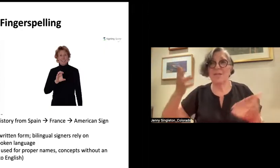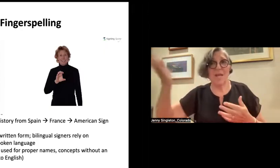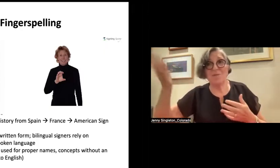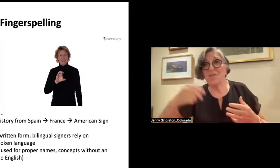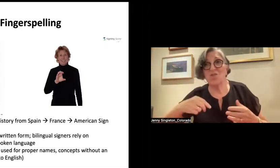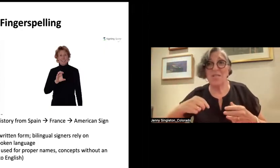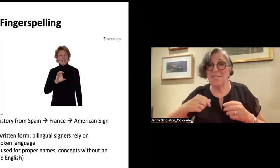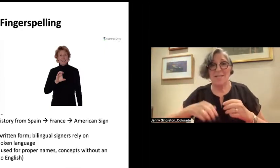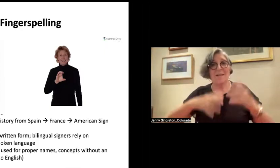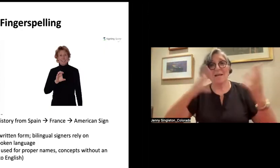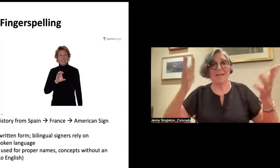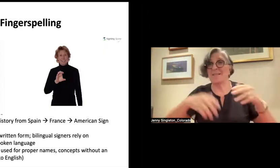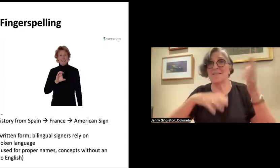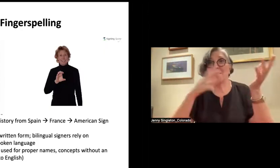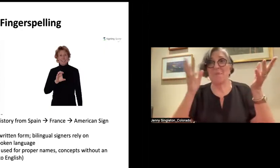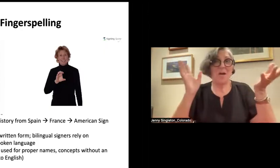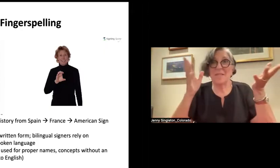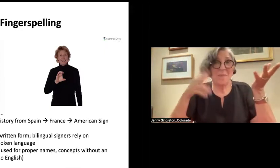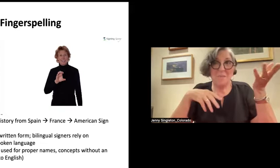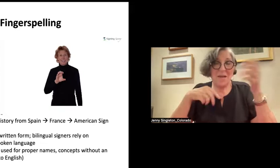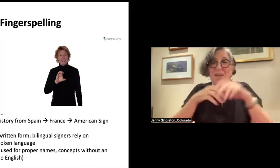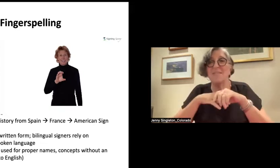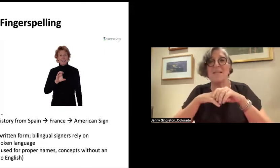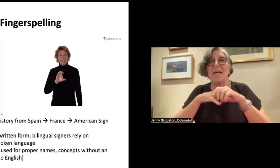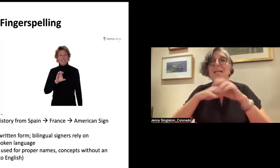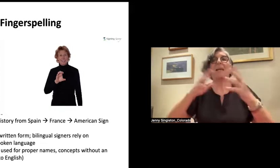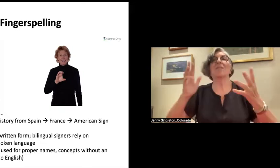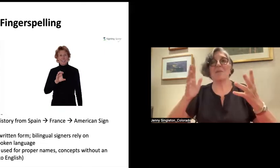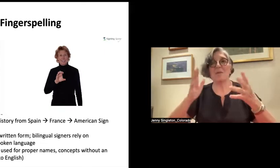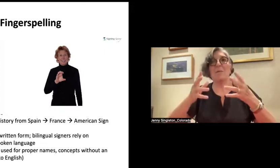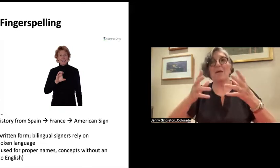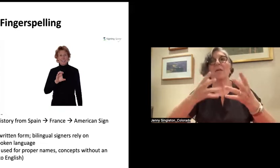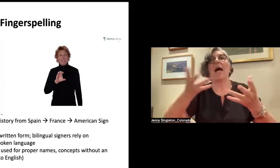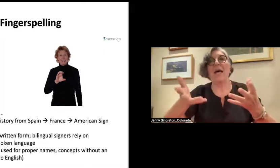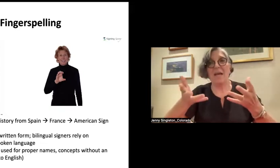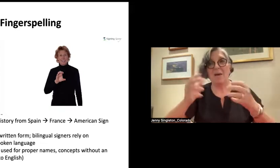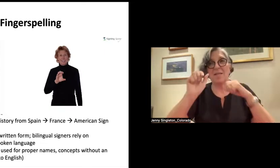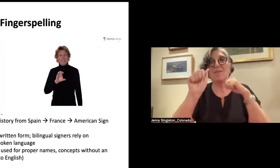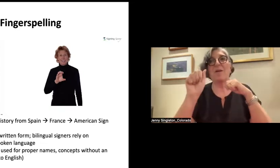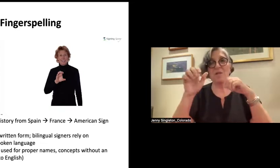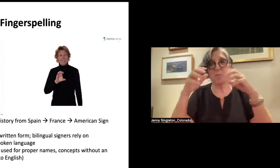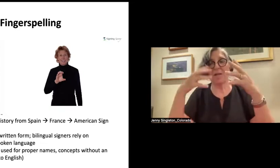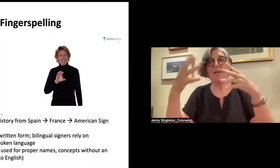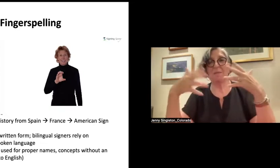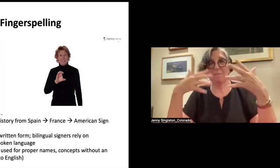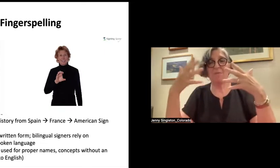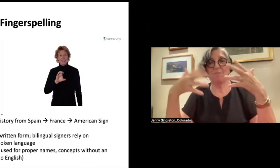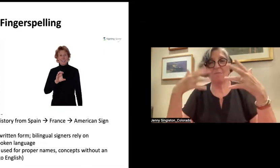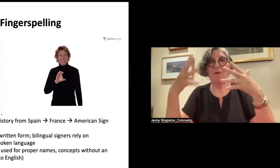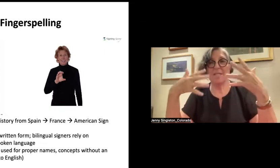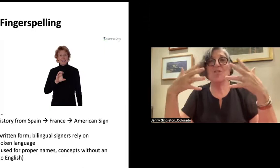refer to the name of a street, some concept that may not have a sign. And so they may rely on this